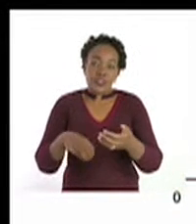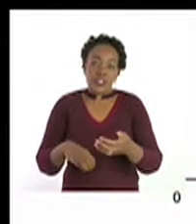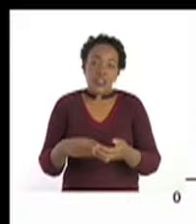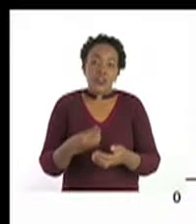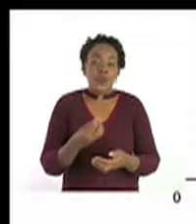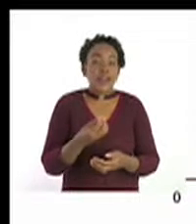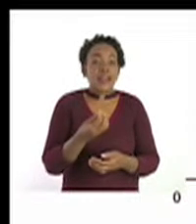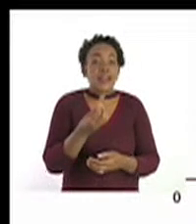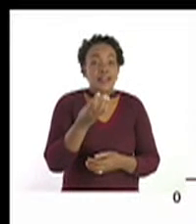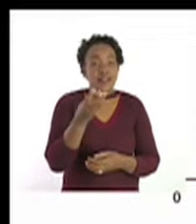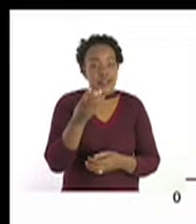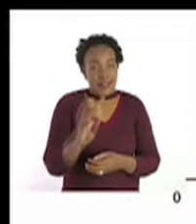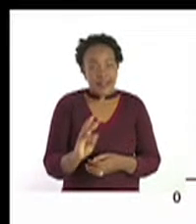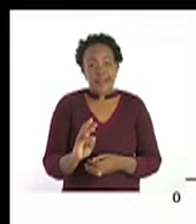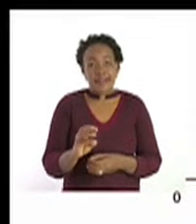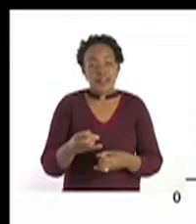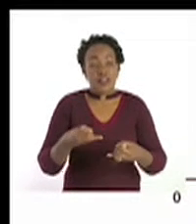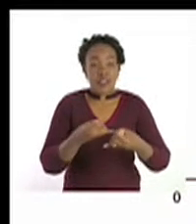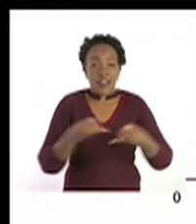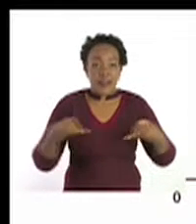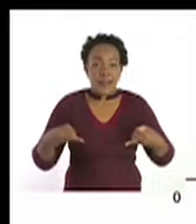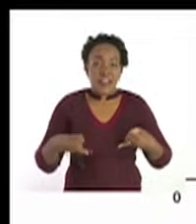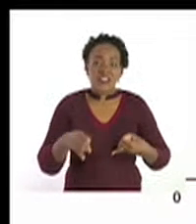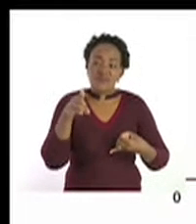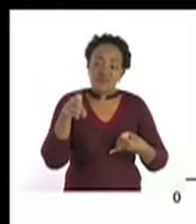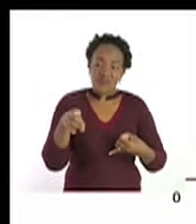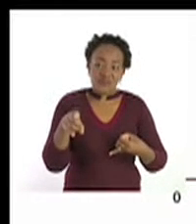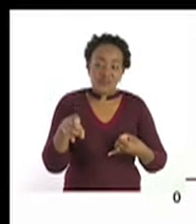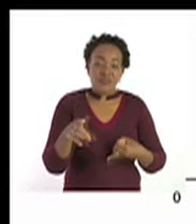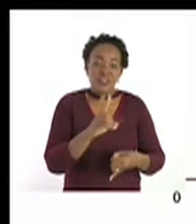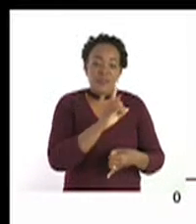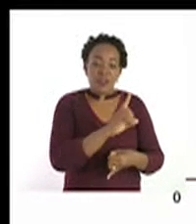1, 2, 3,